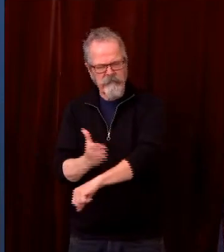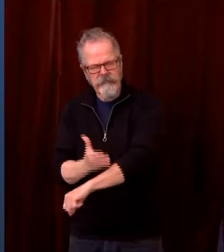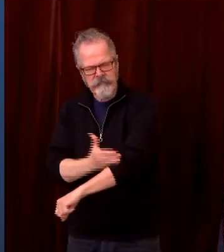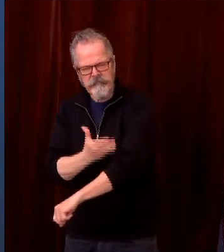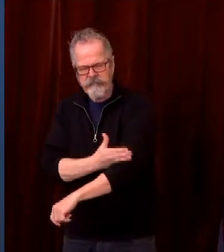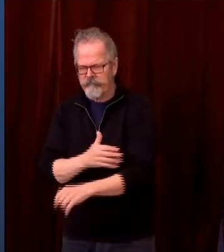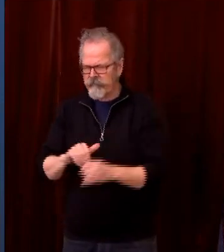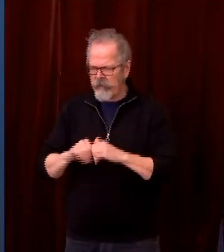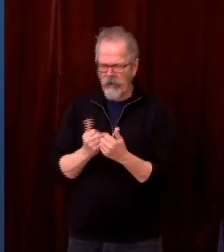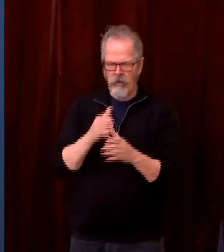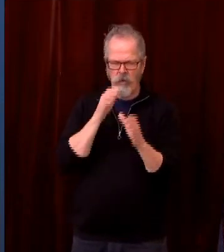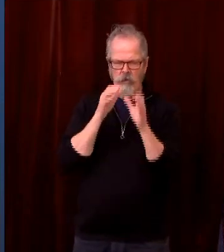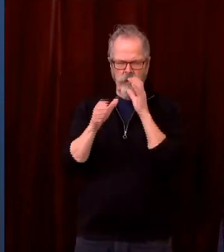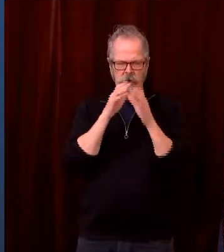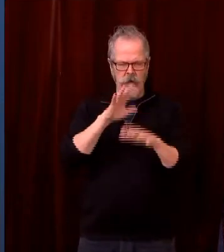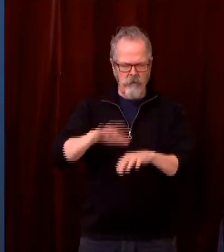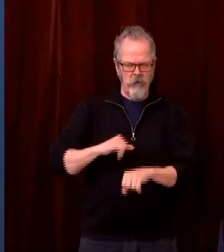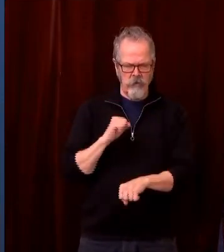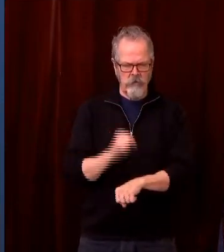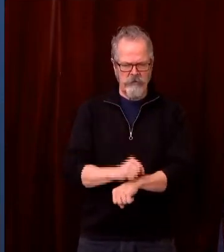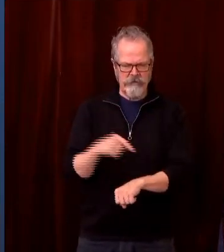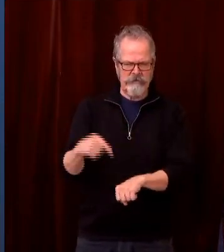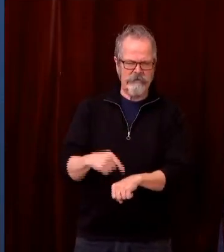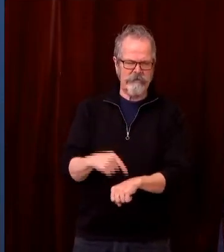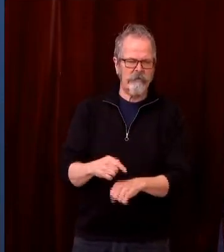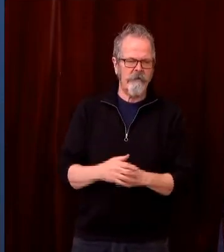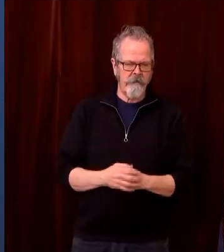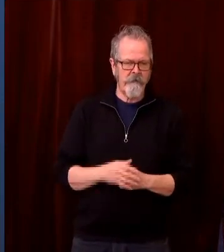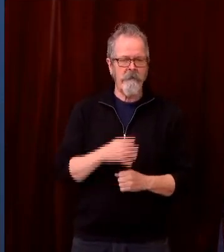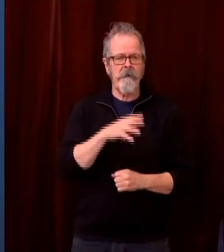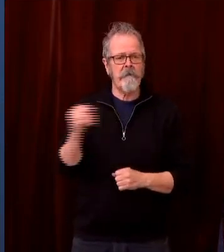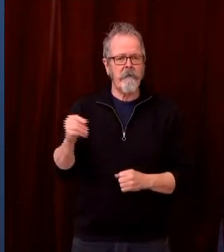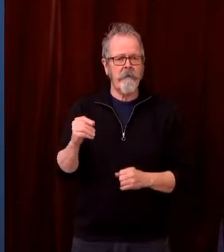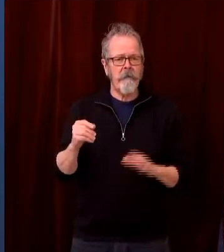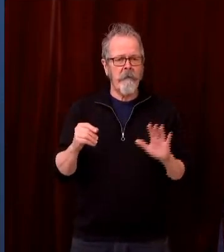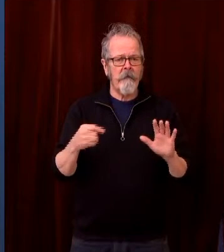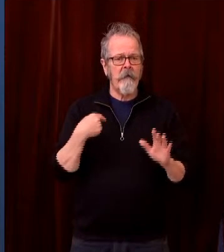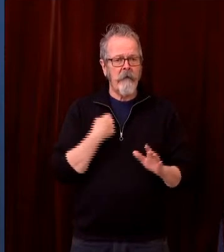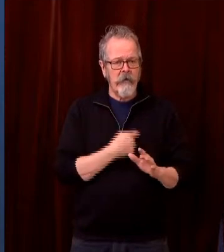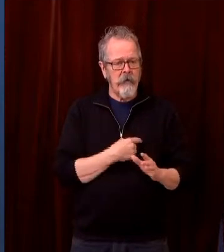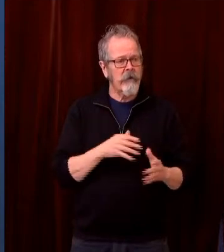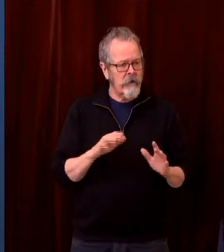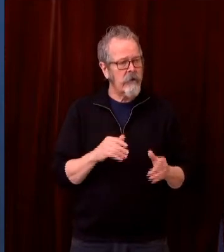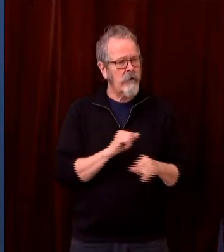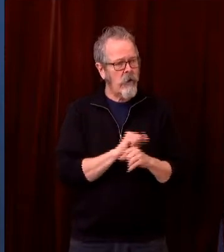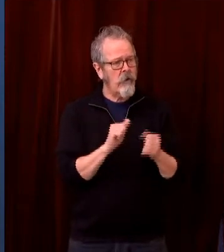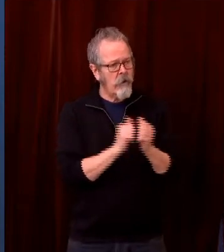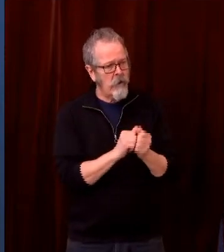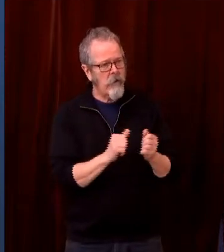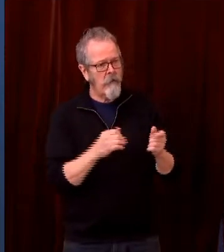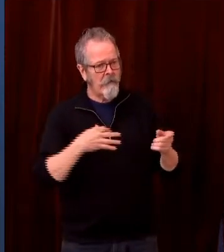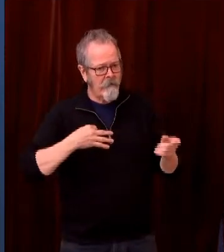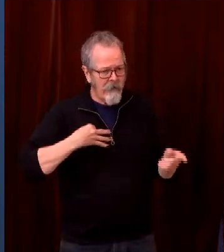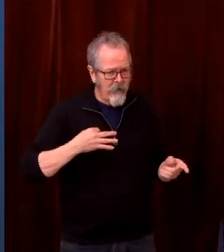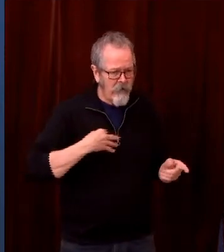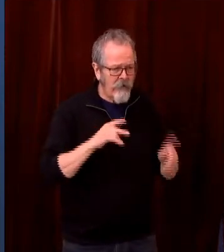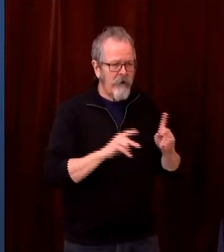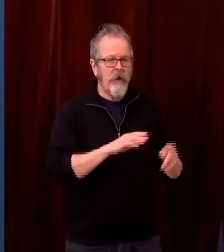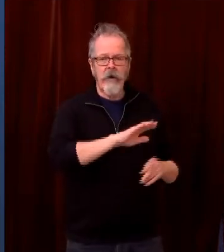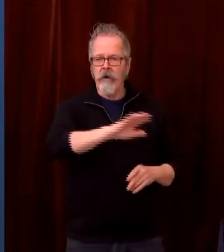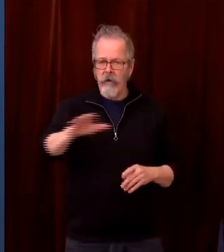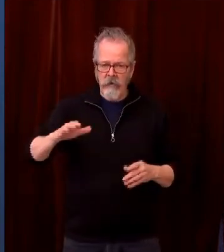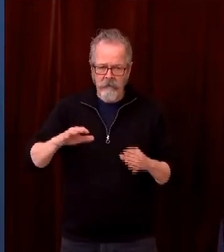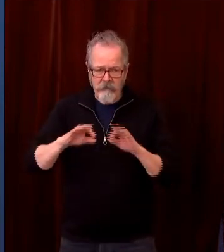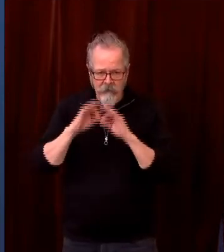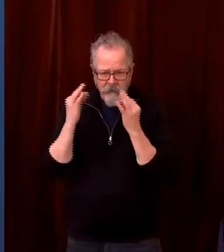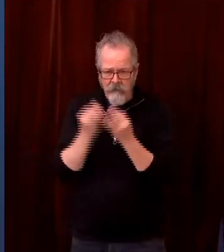them to help us as volunteers, as people to help their relatives, and consider themselves part of this statewide